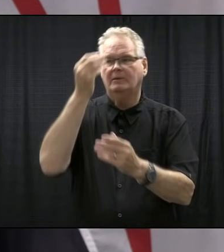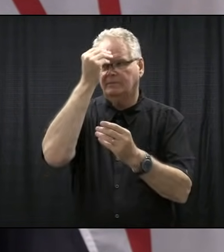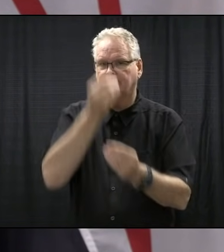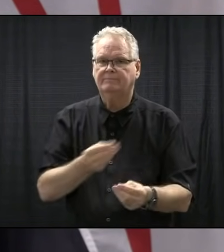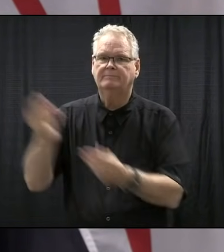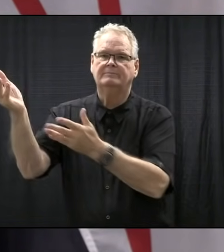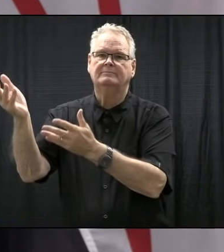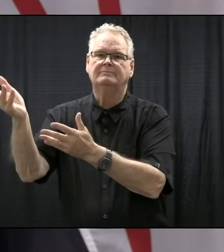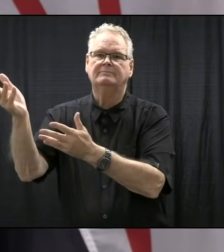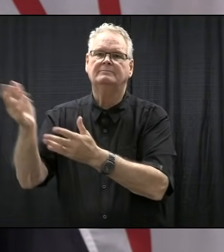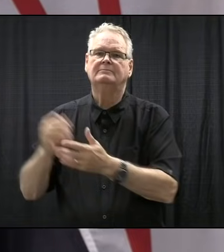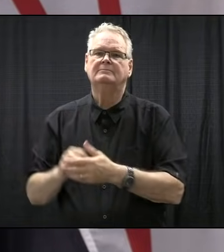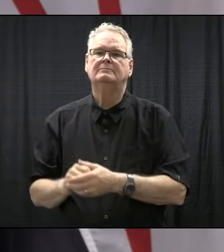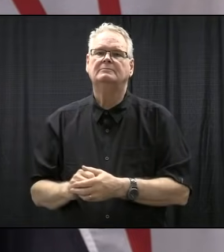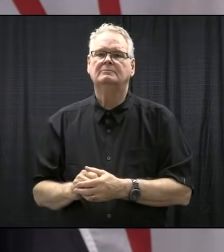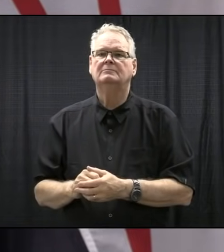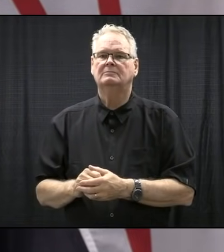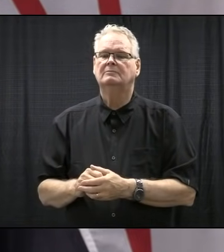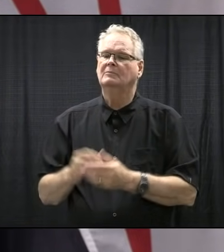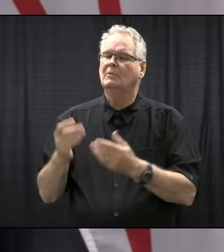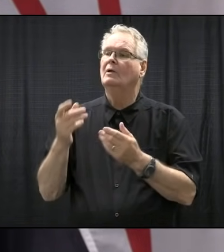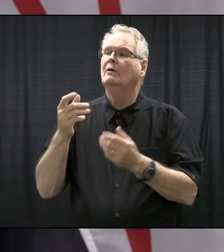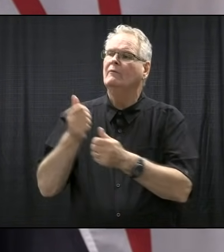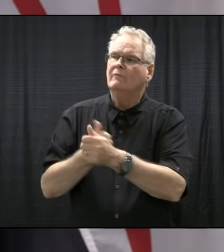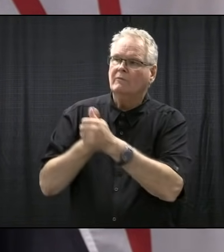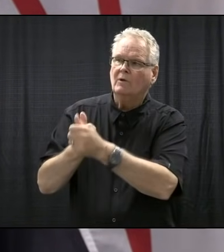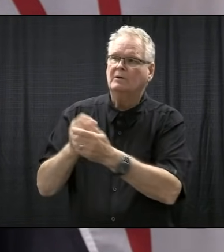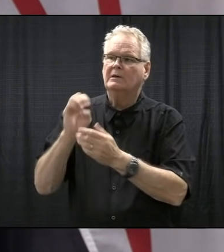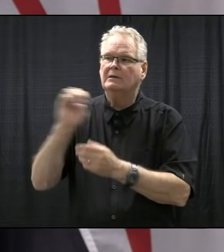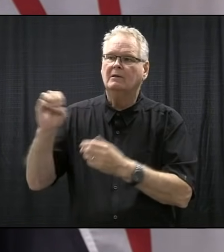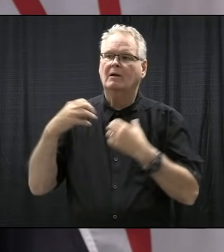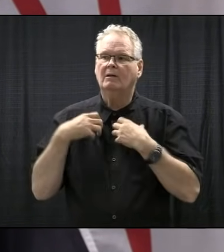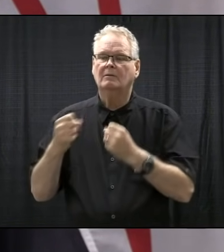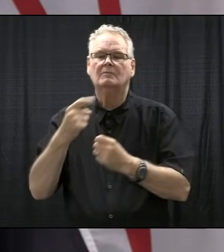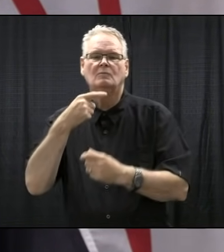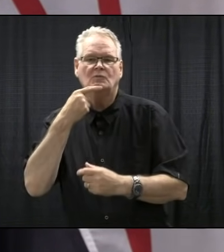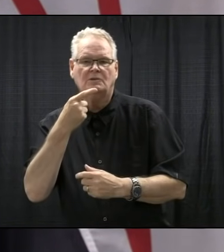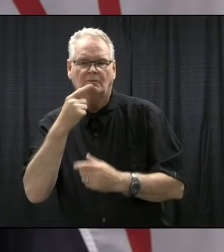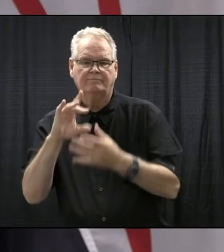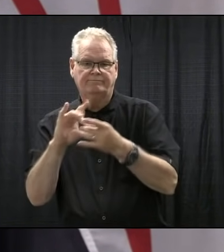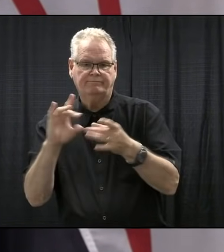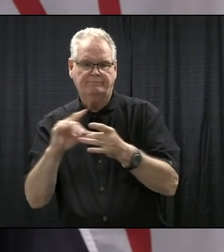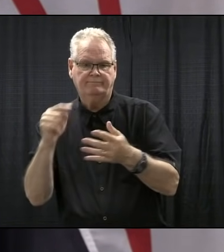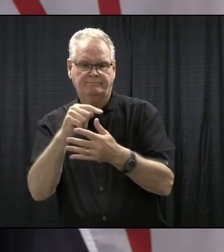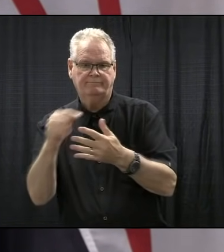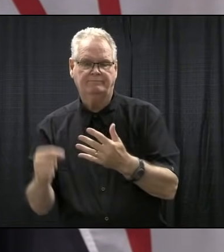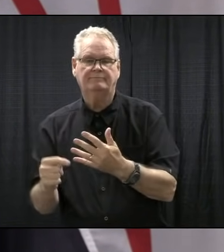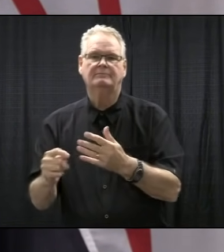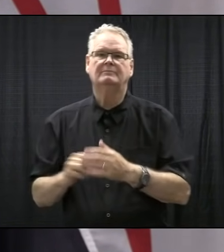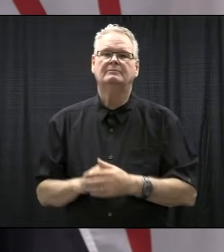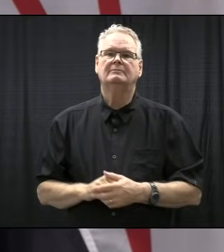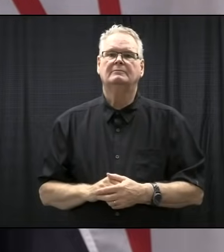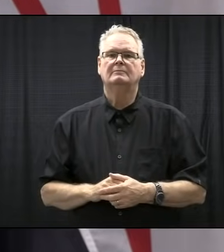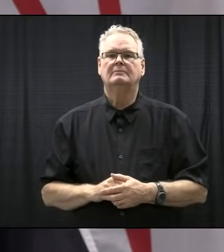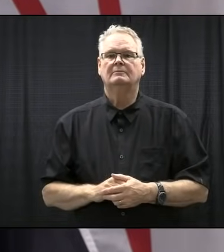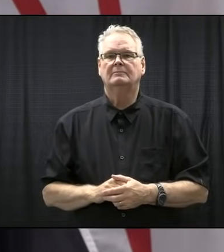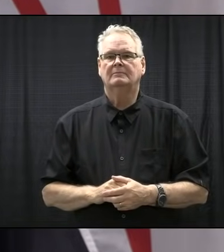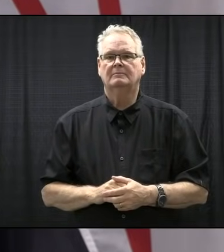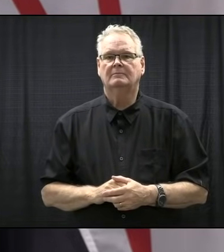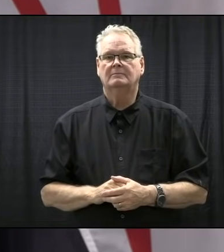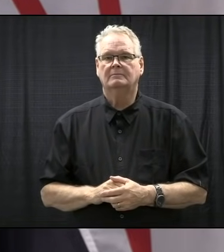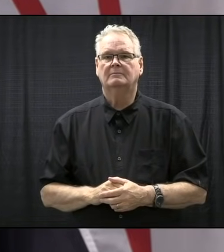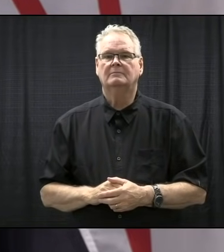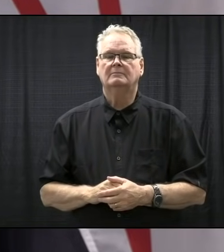status. If you are 14 days past your 2nd dose, you are considered fully vaccinated, but not before